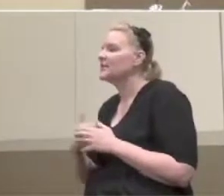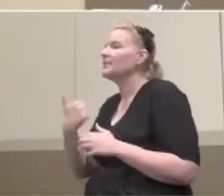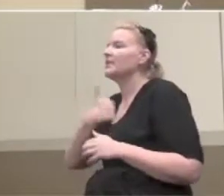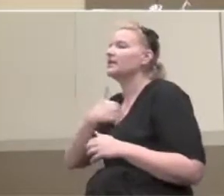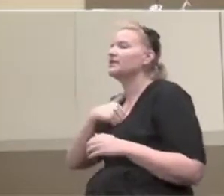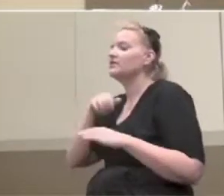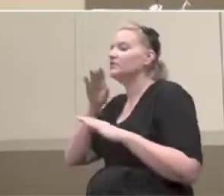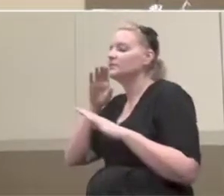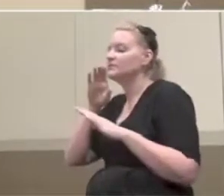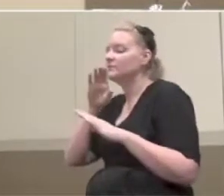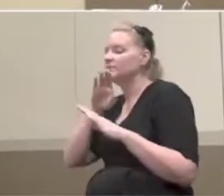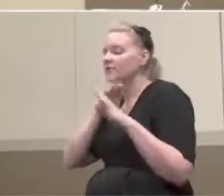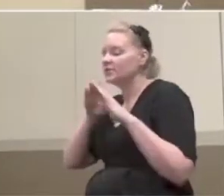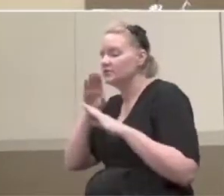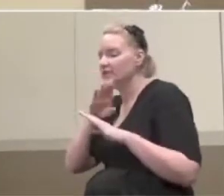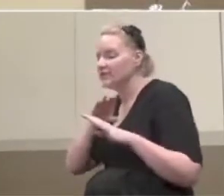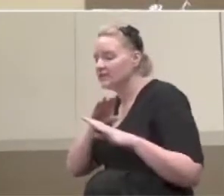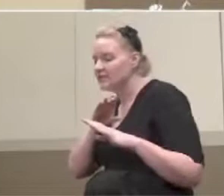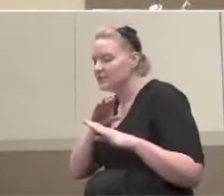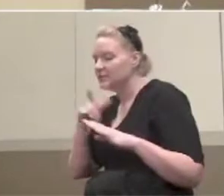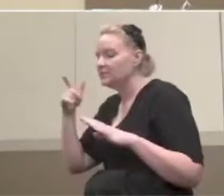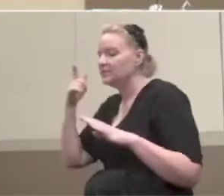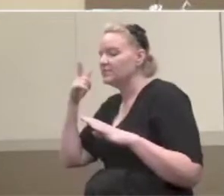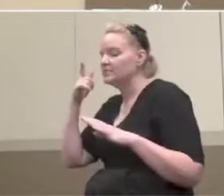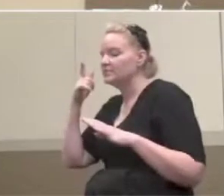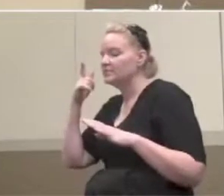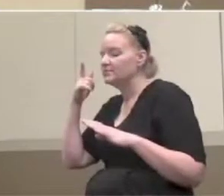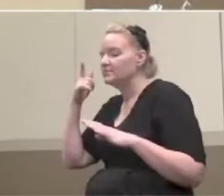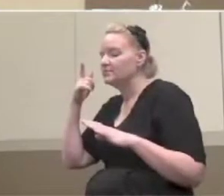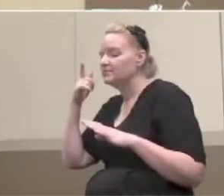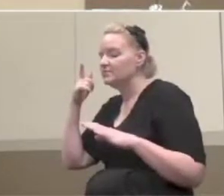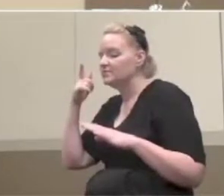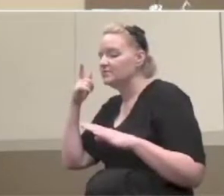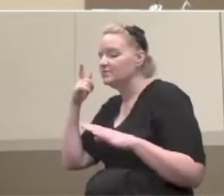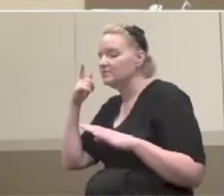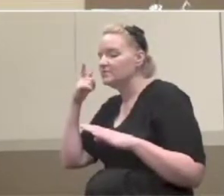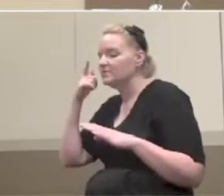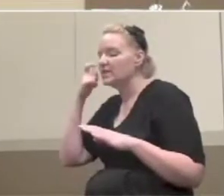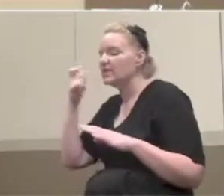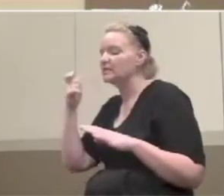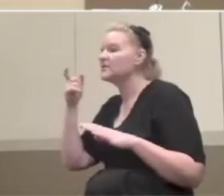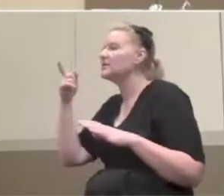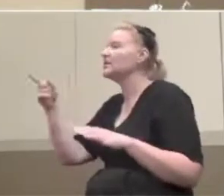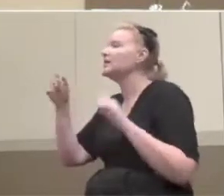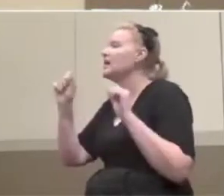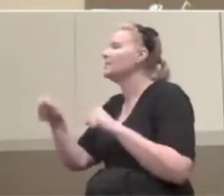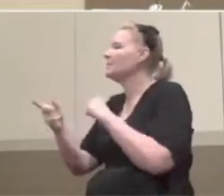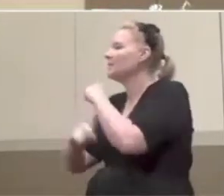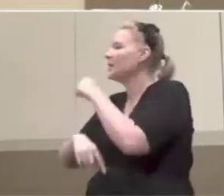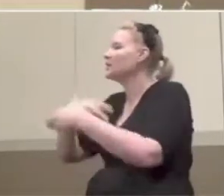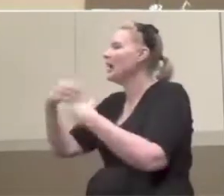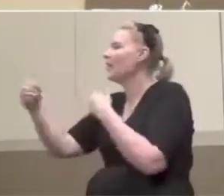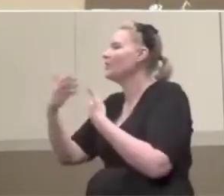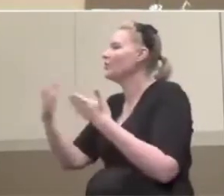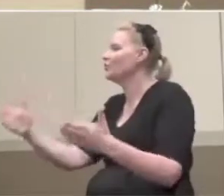excitement, he doesn't know what to say, so he could be out of the room most of the day. So